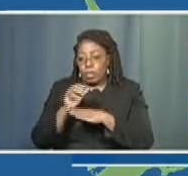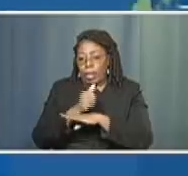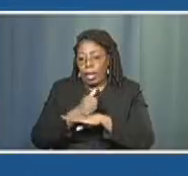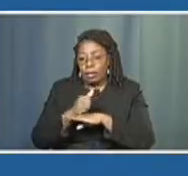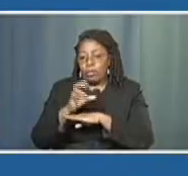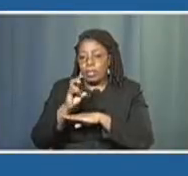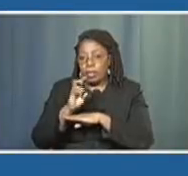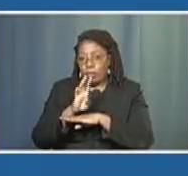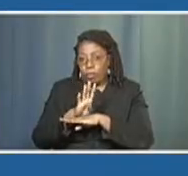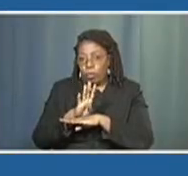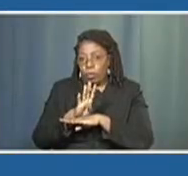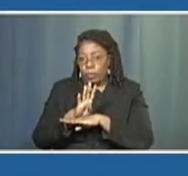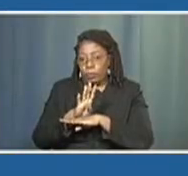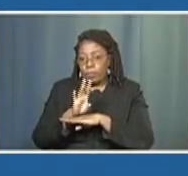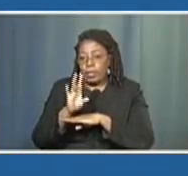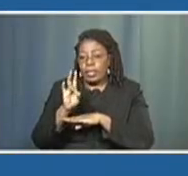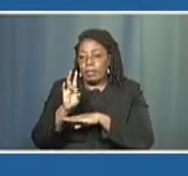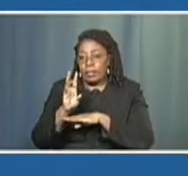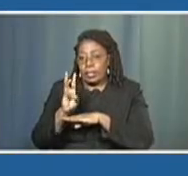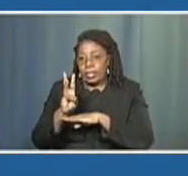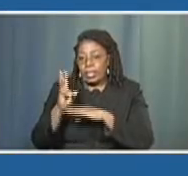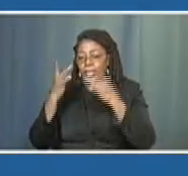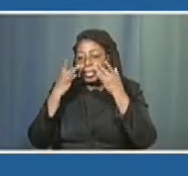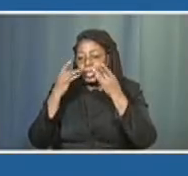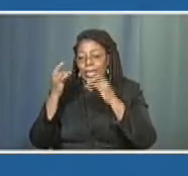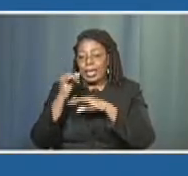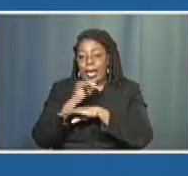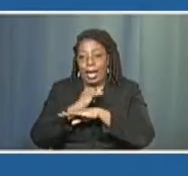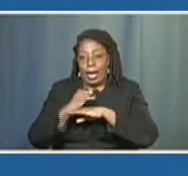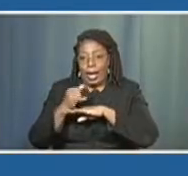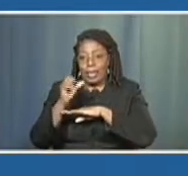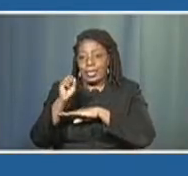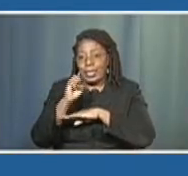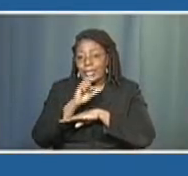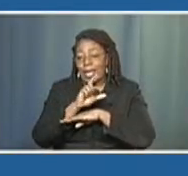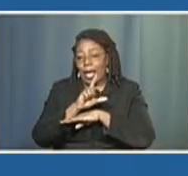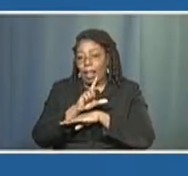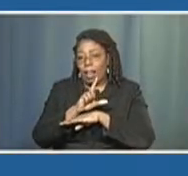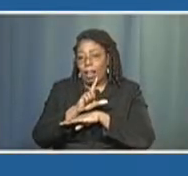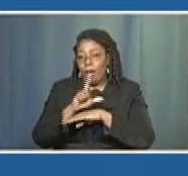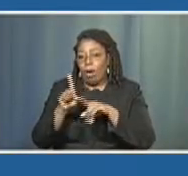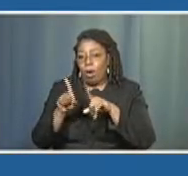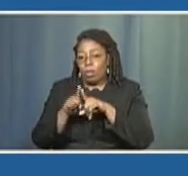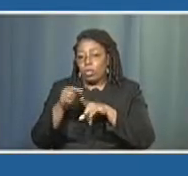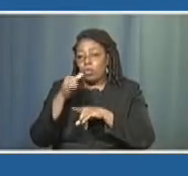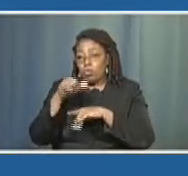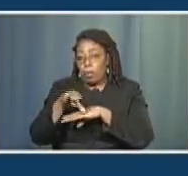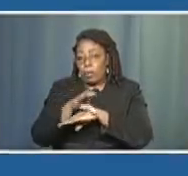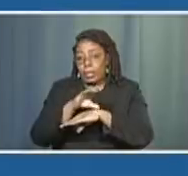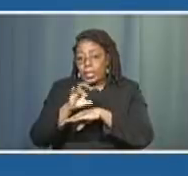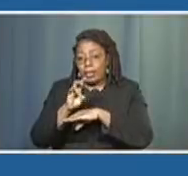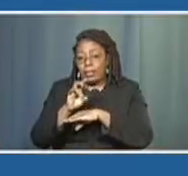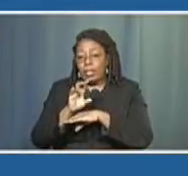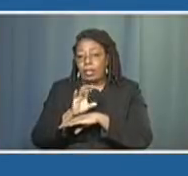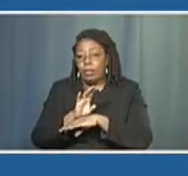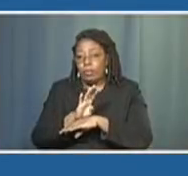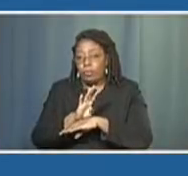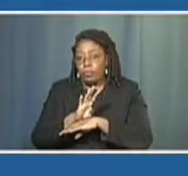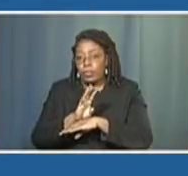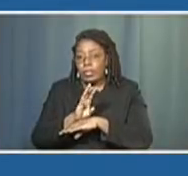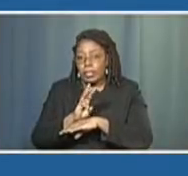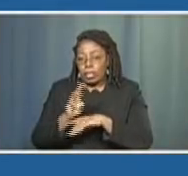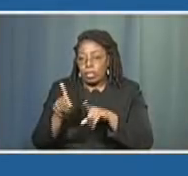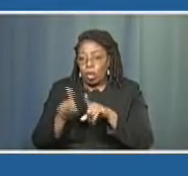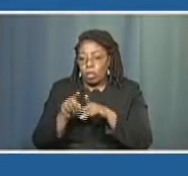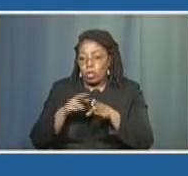reporting 74 degrees. 76 in Otterstown, Cat Island, San Salvador, and Rum Key, Georgetown, 78 degrees. 79 in